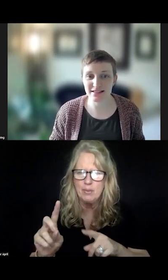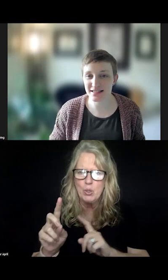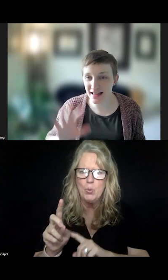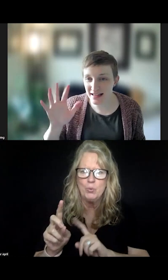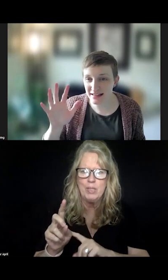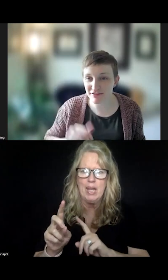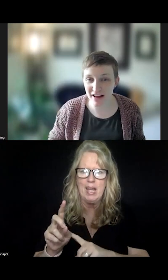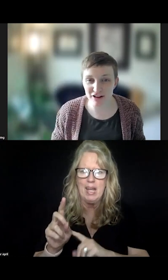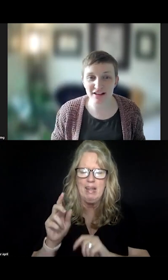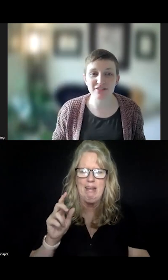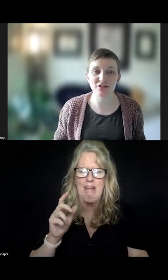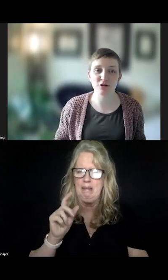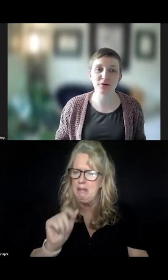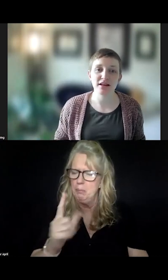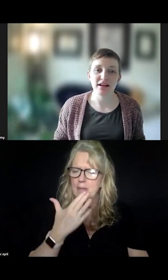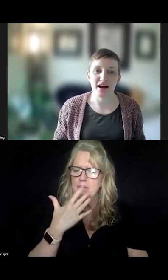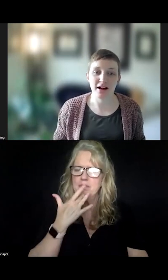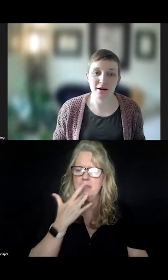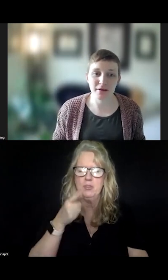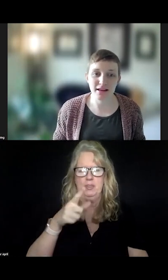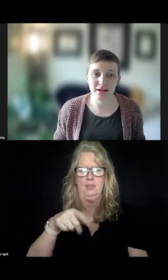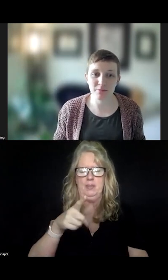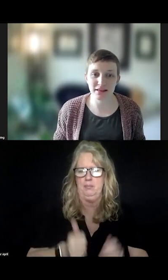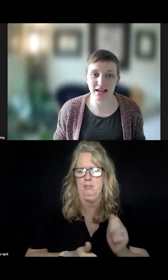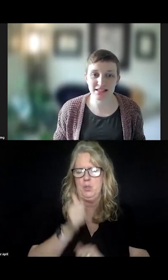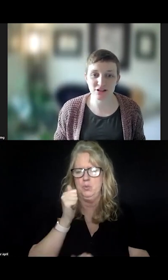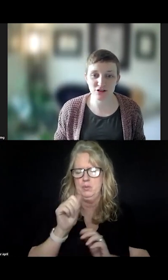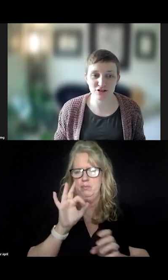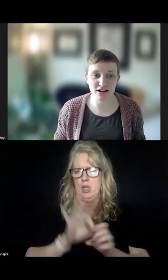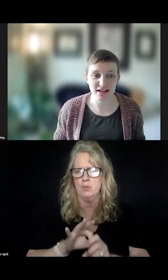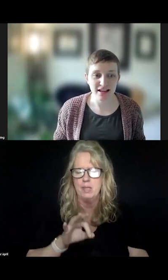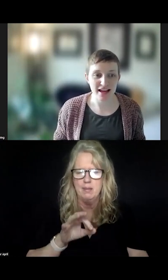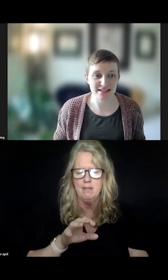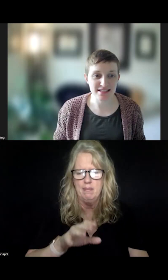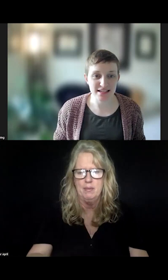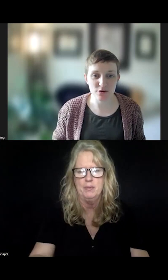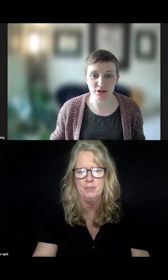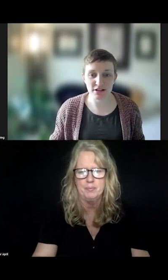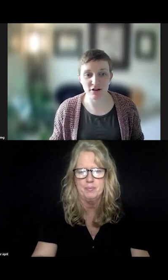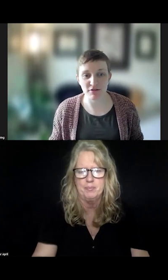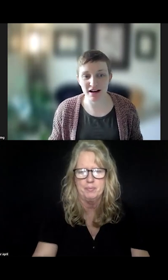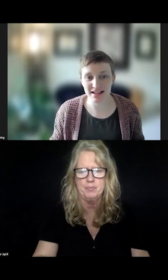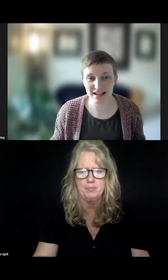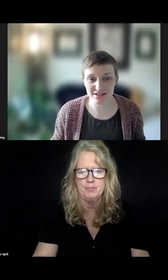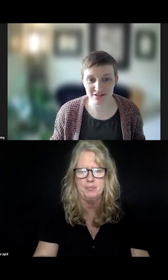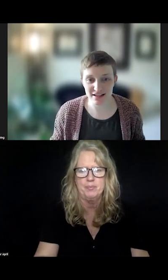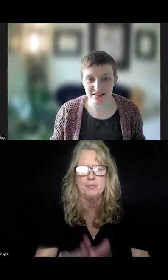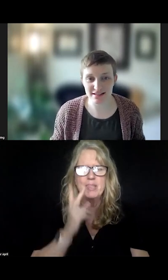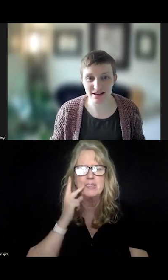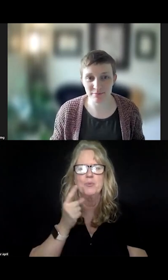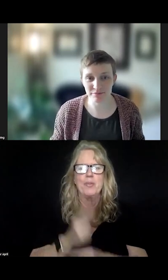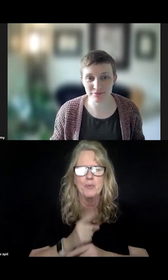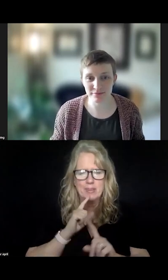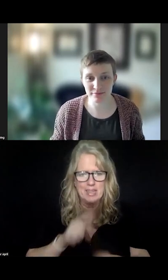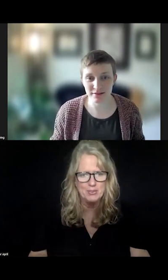the slight favorite of the group. But let's turn and see what the correct answer